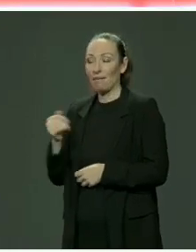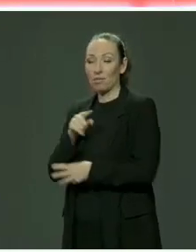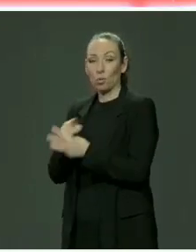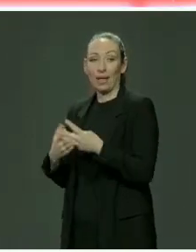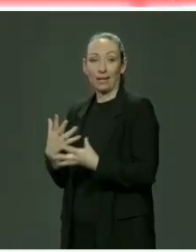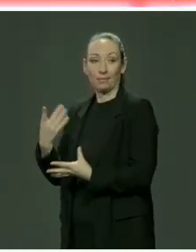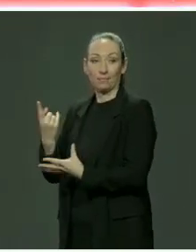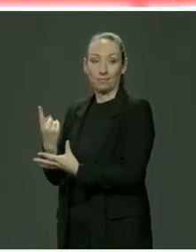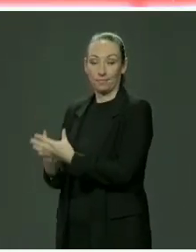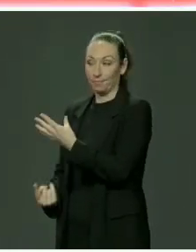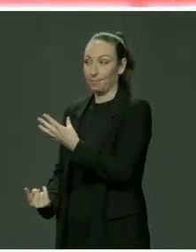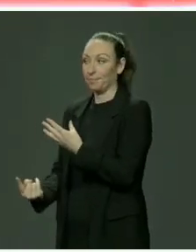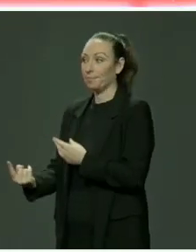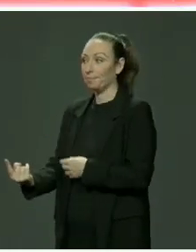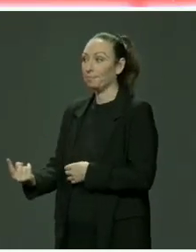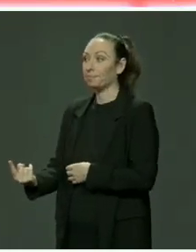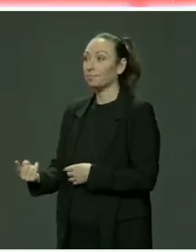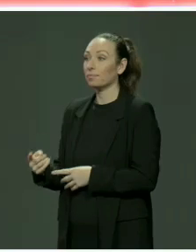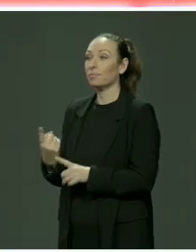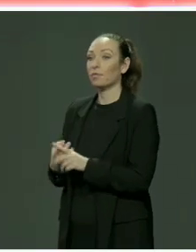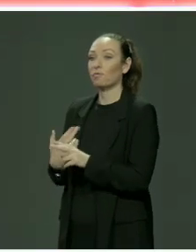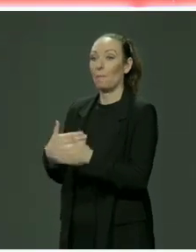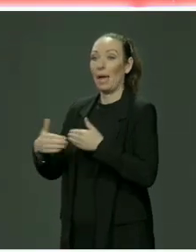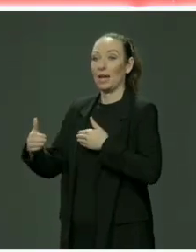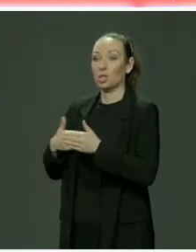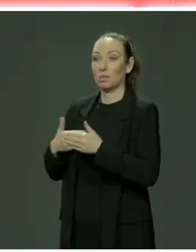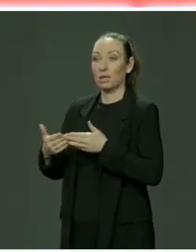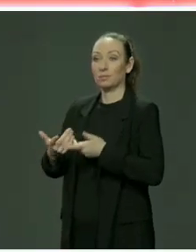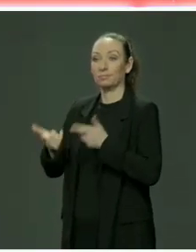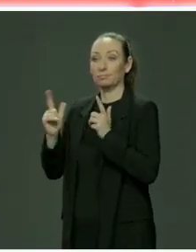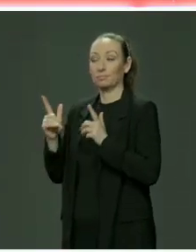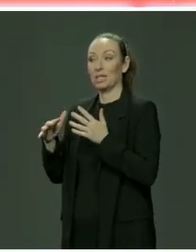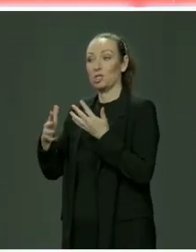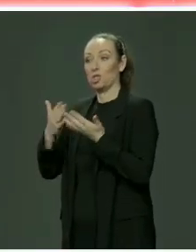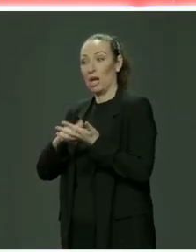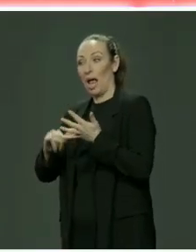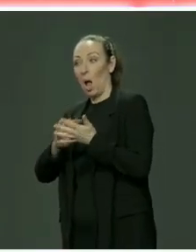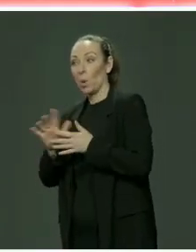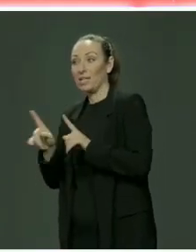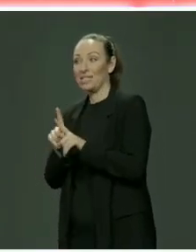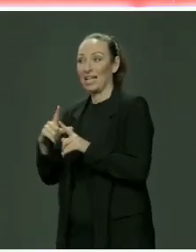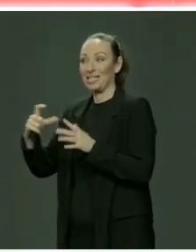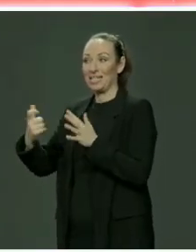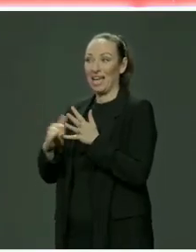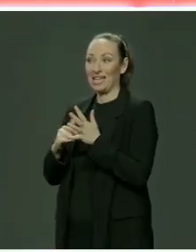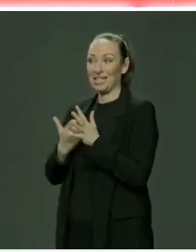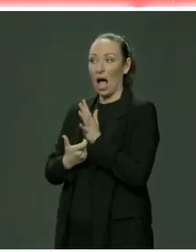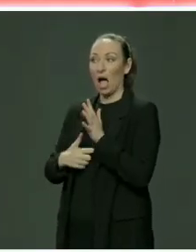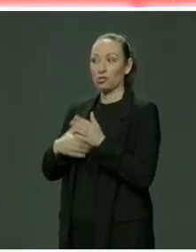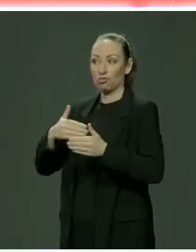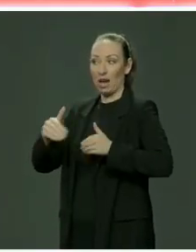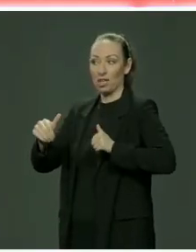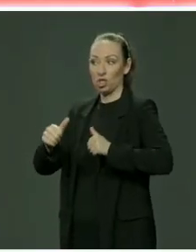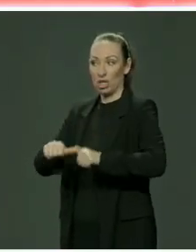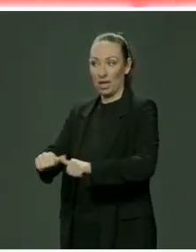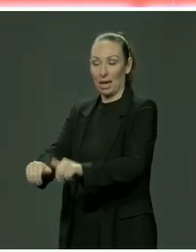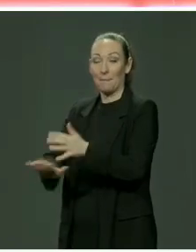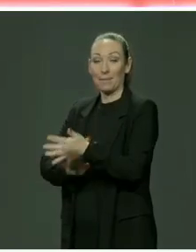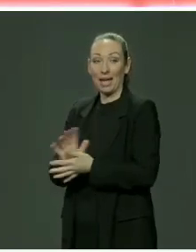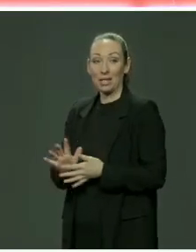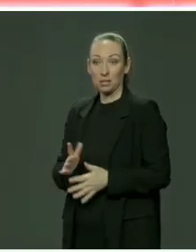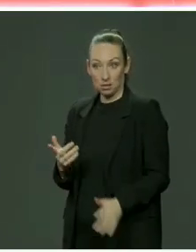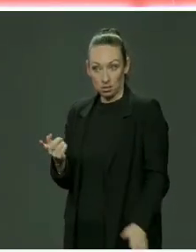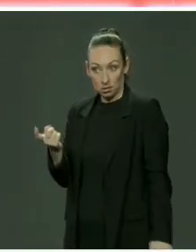elements for management, shareholders and CSR strategy. Alarmingly for